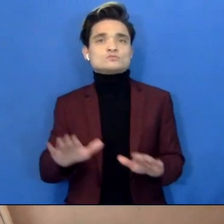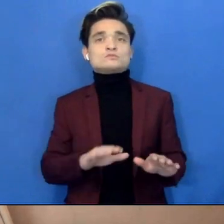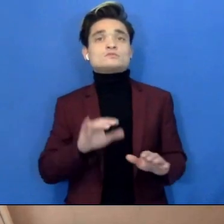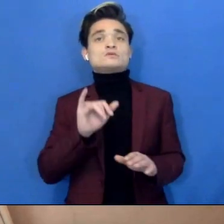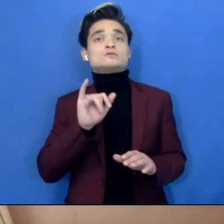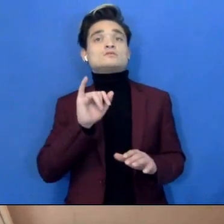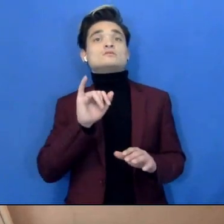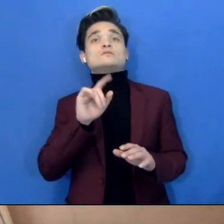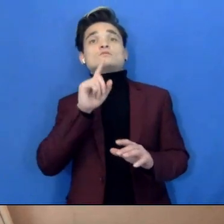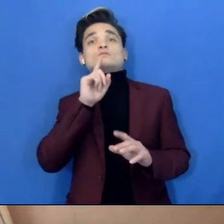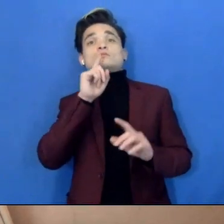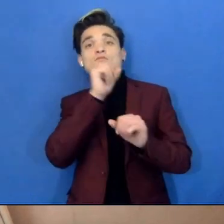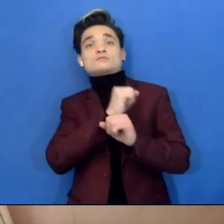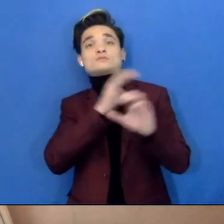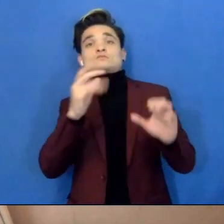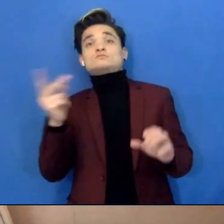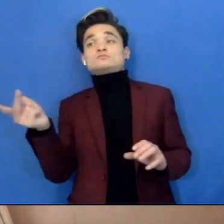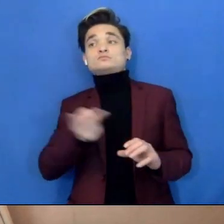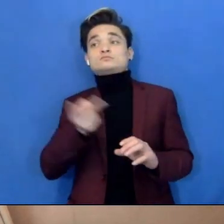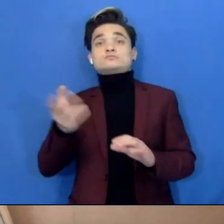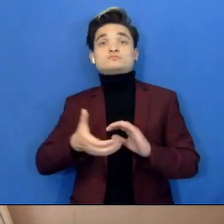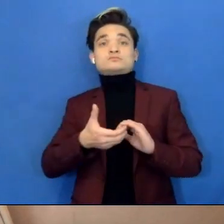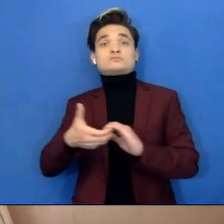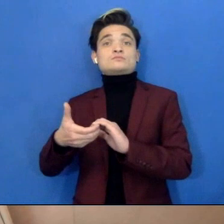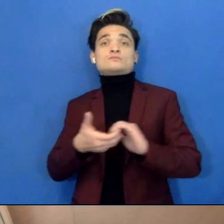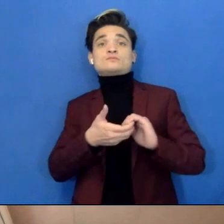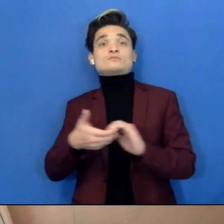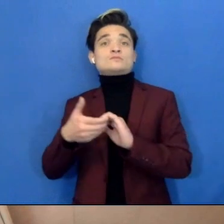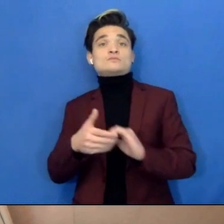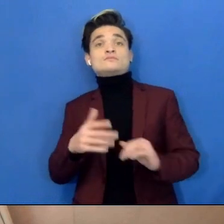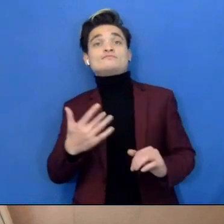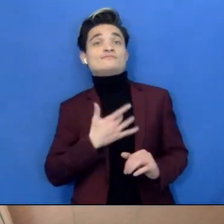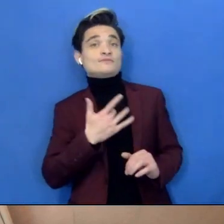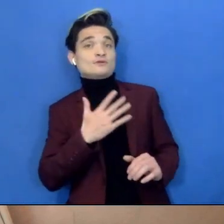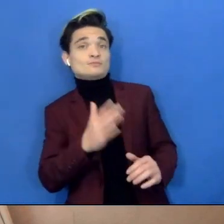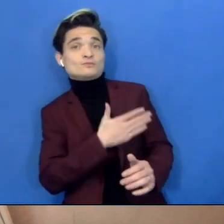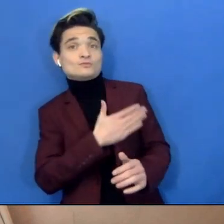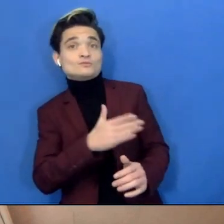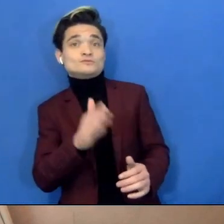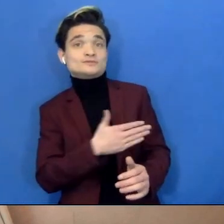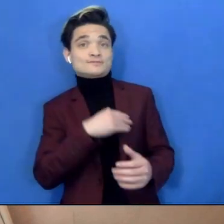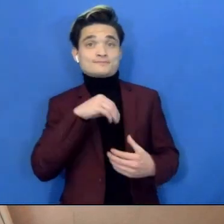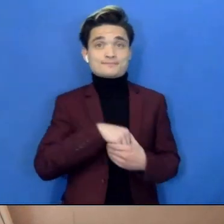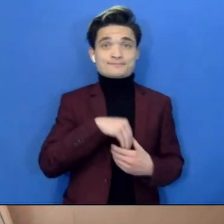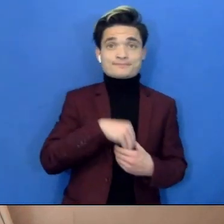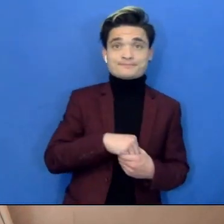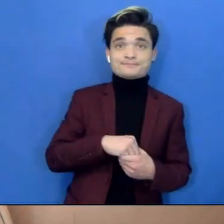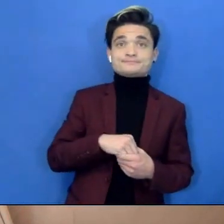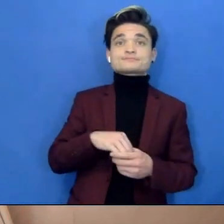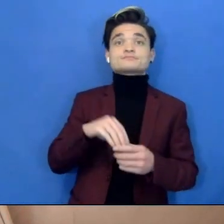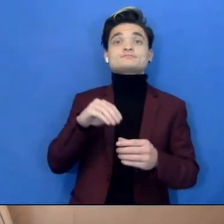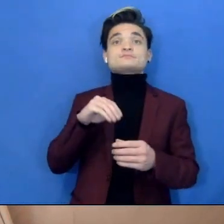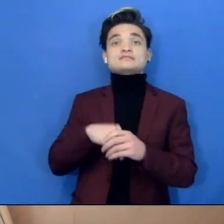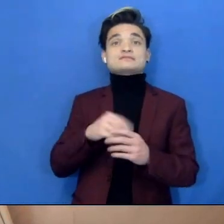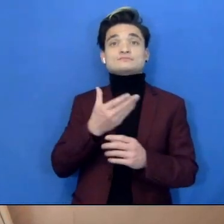me, the music in you, the music between us, and we let the engineer track the context. I'm sorry, that was longer than I meant it to